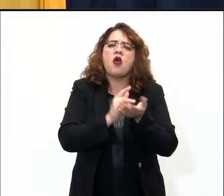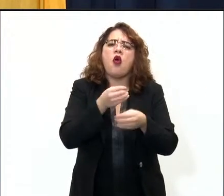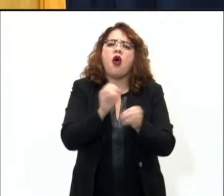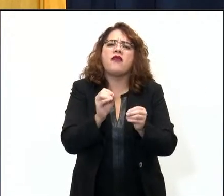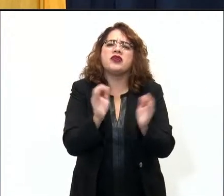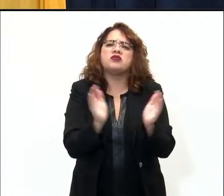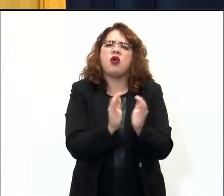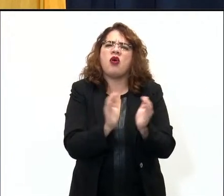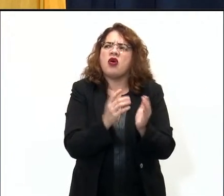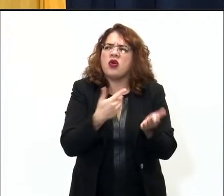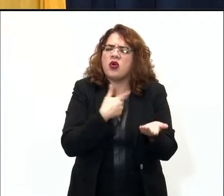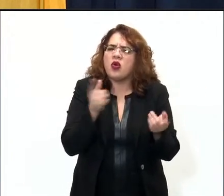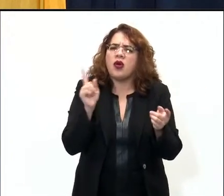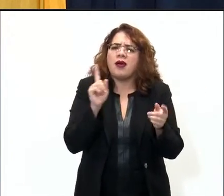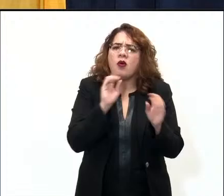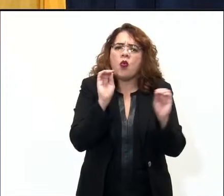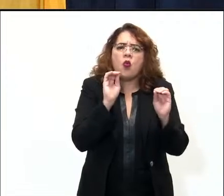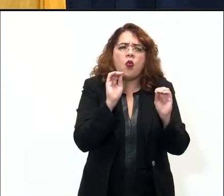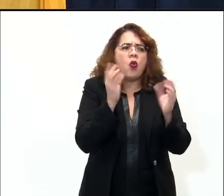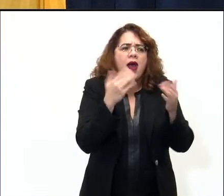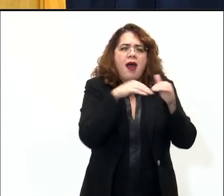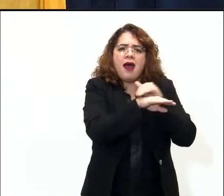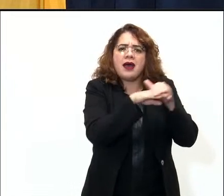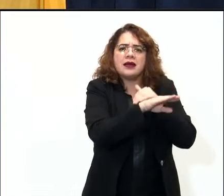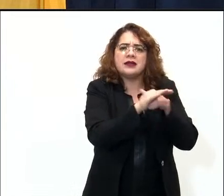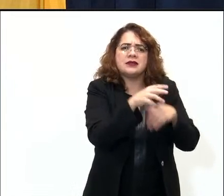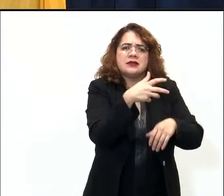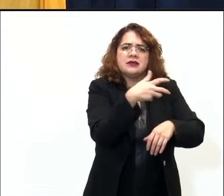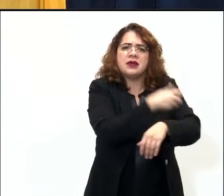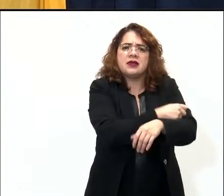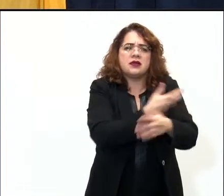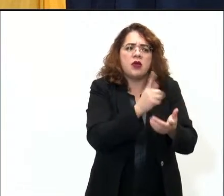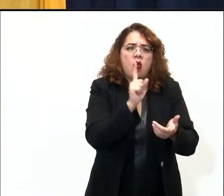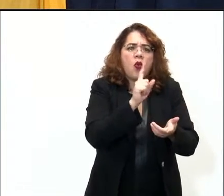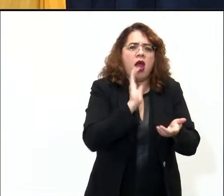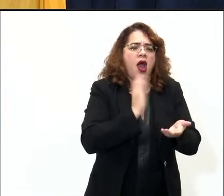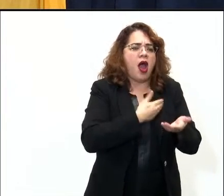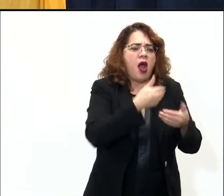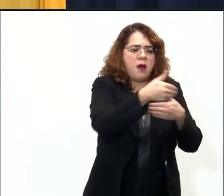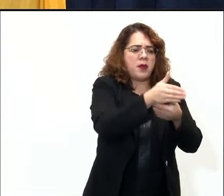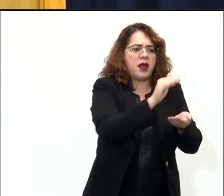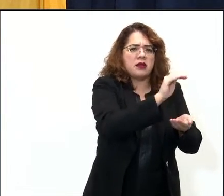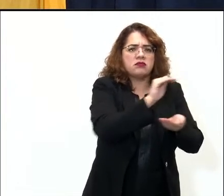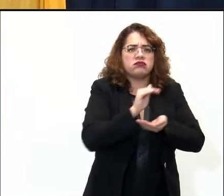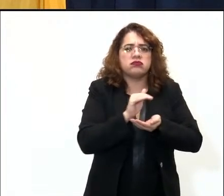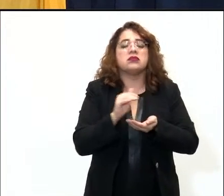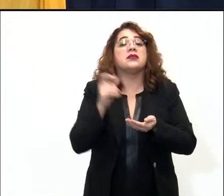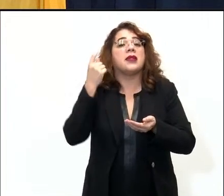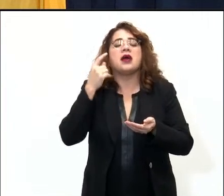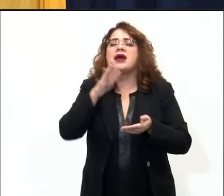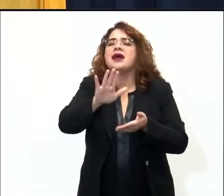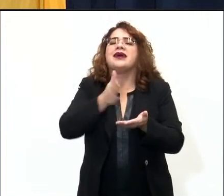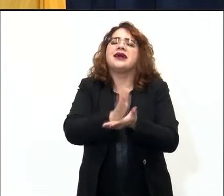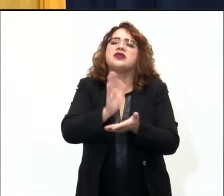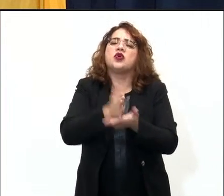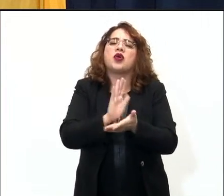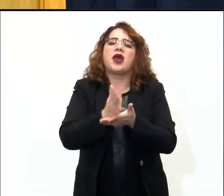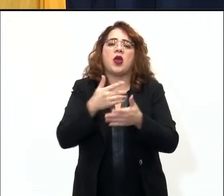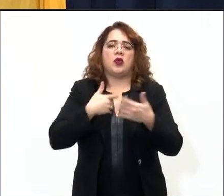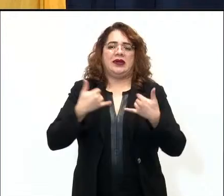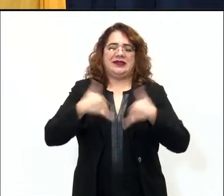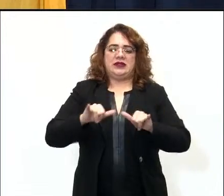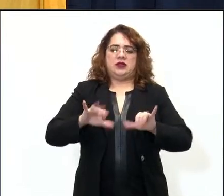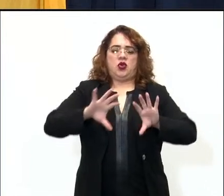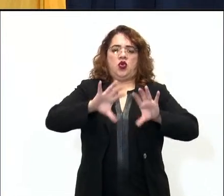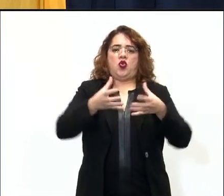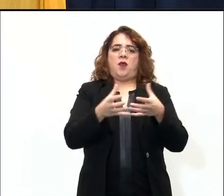offices that may say we don't have access to the vaccine, or we have not yet gotten our doses. That's okay. We are still in Group A, and I'm going to tell you today how we're